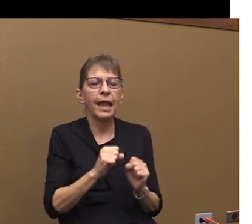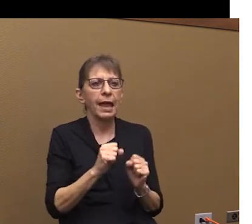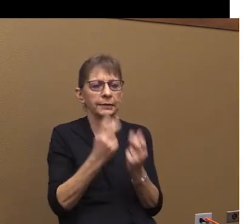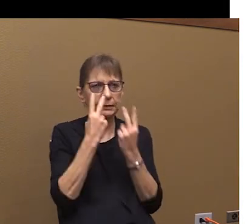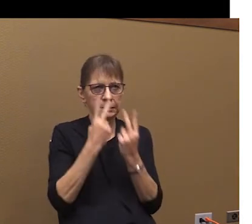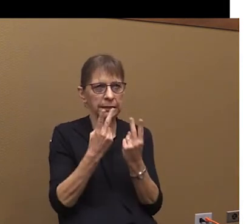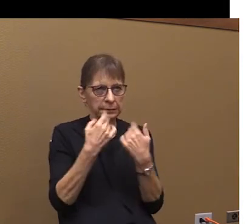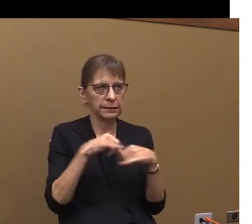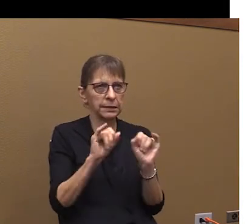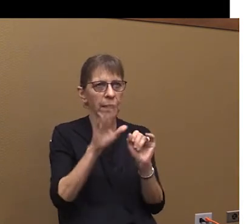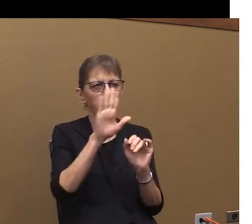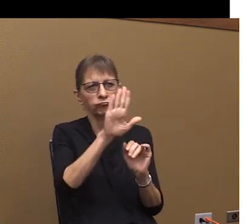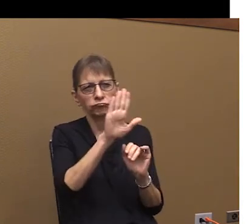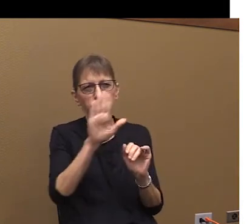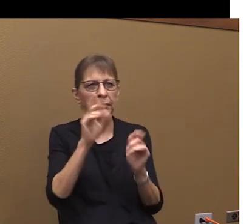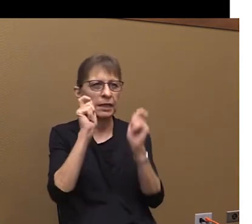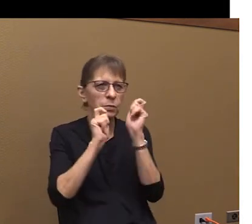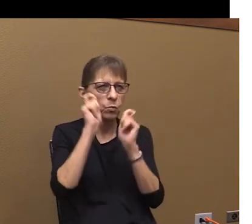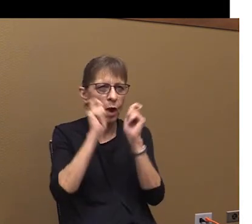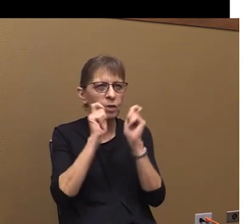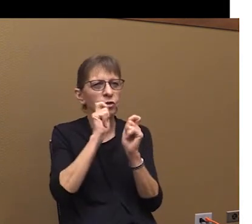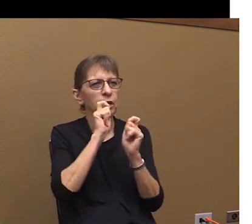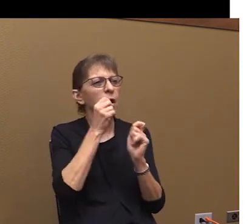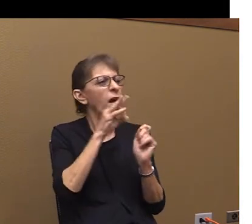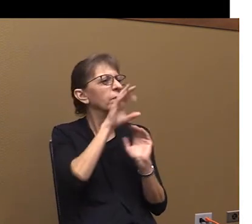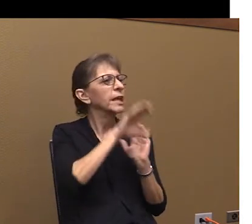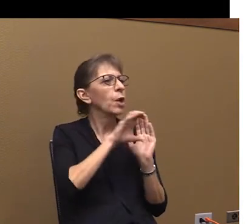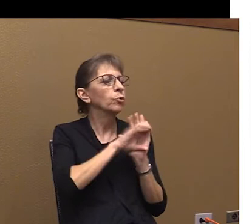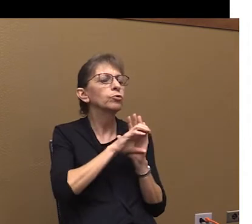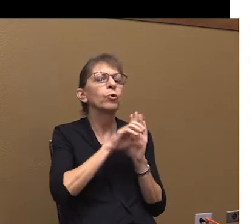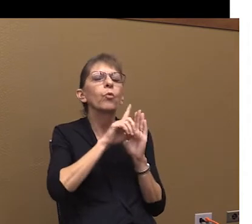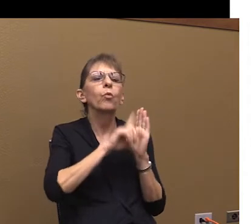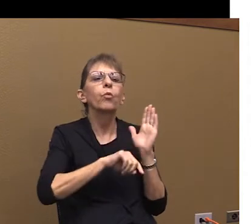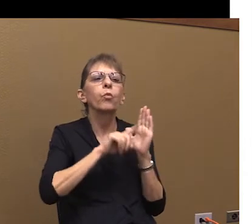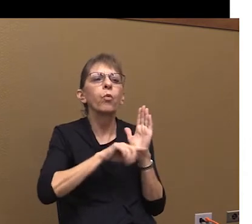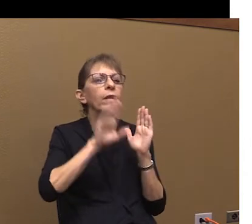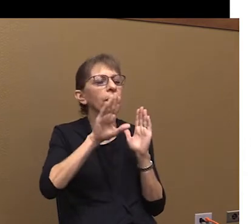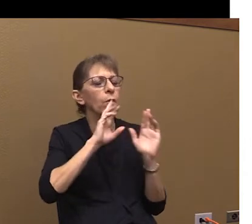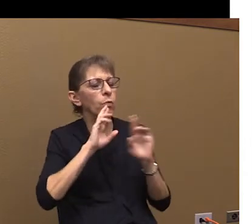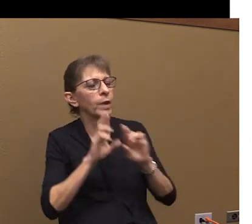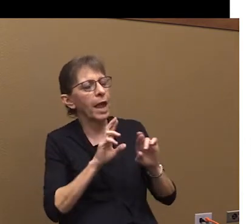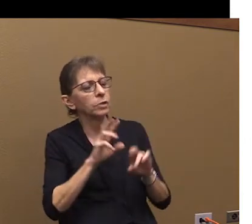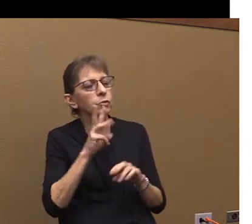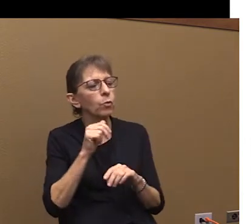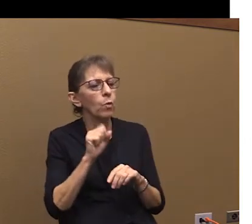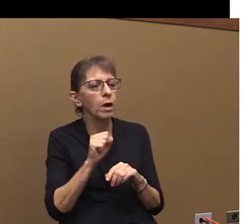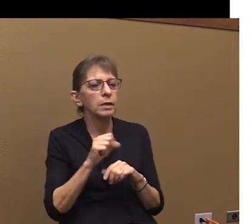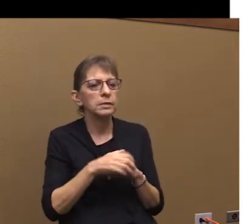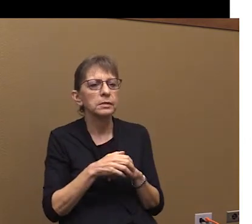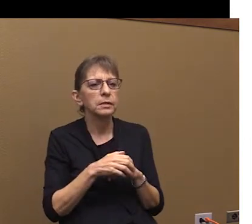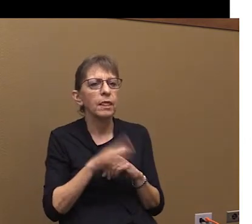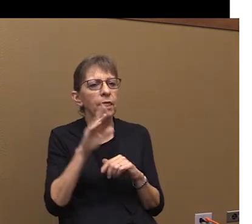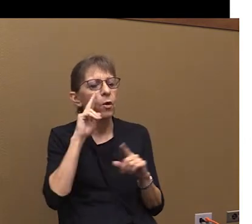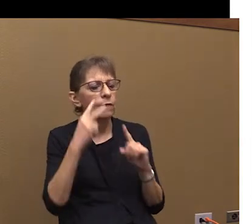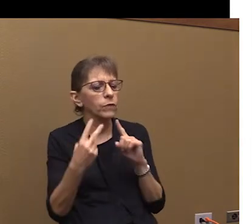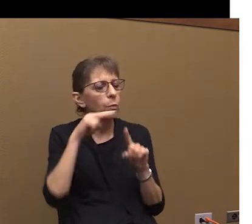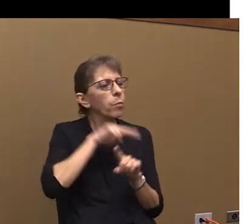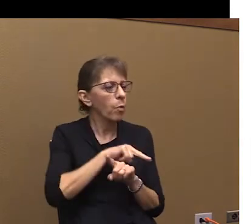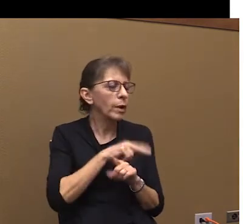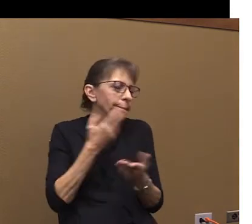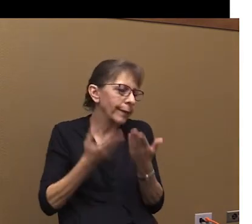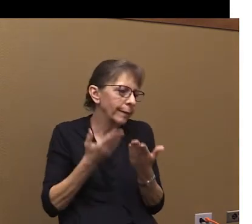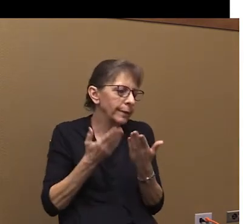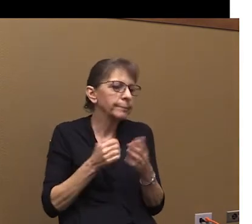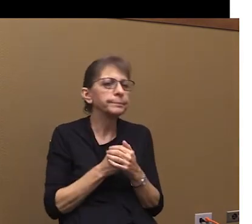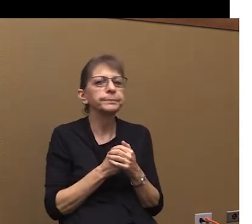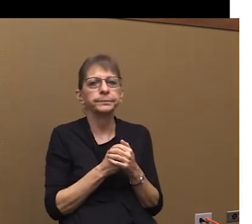cartoon video where you didn't have to have access to sound, and you could tell still from the expressions on the face of the